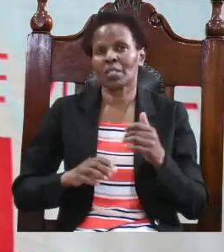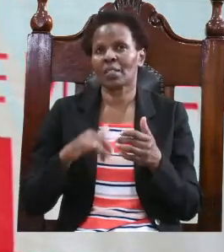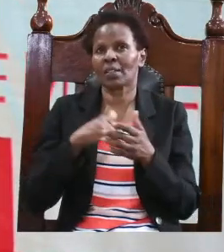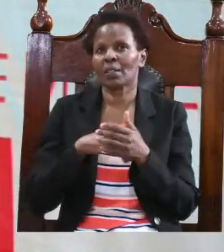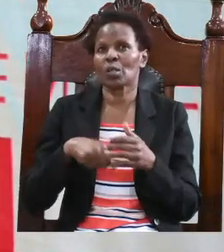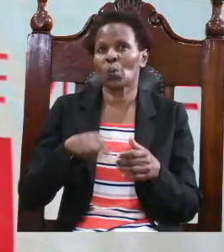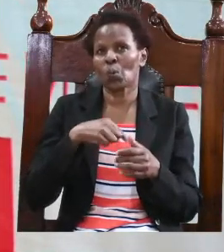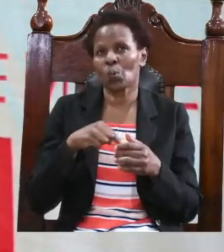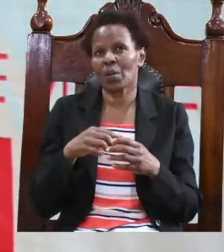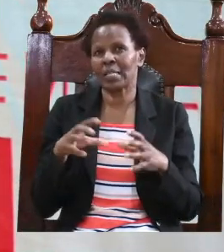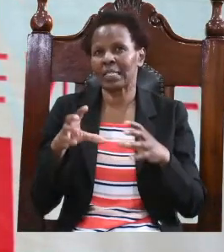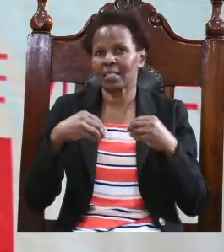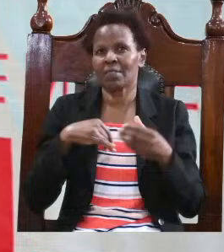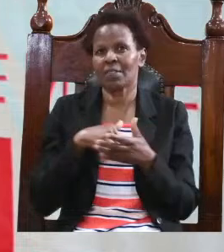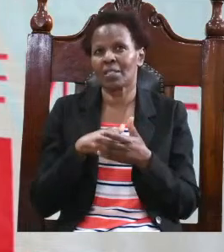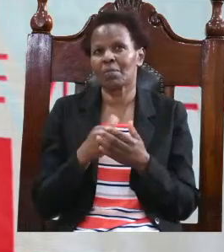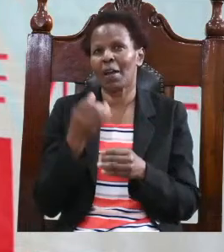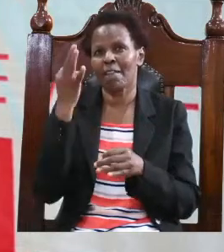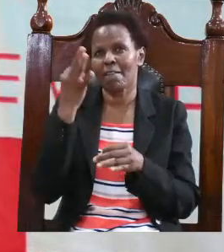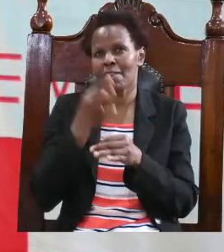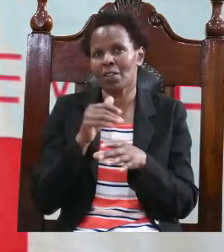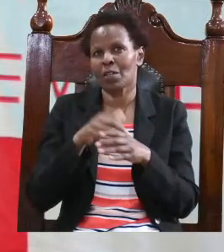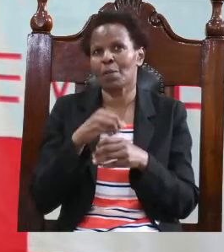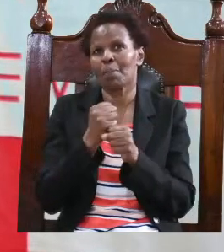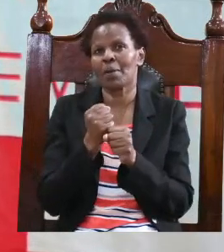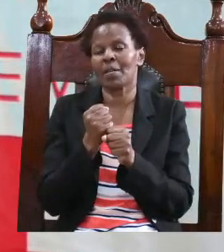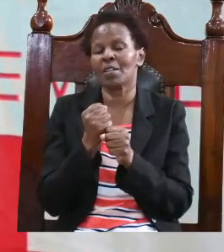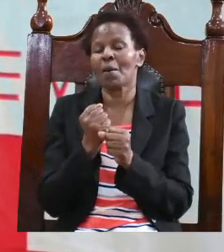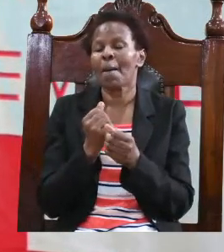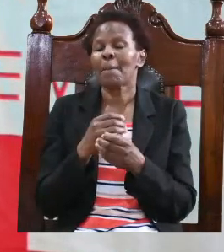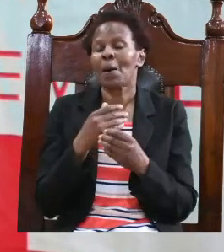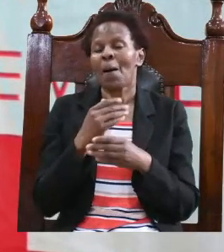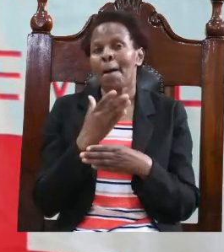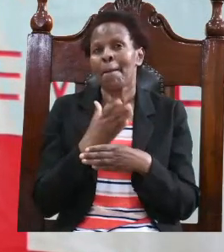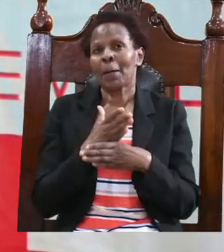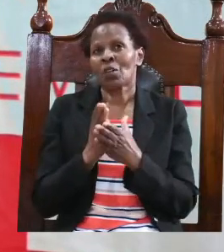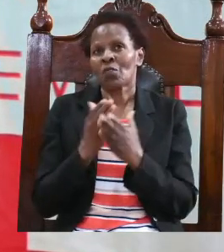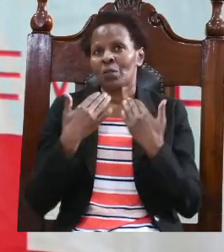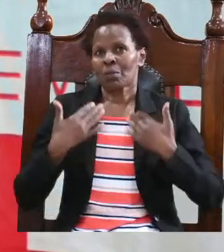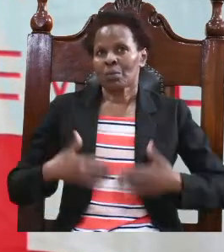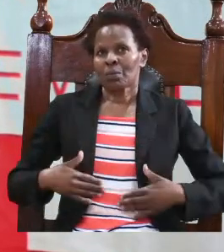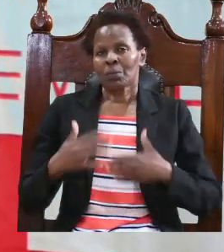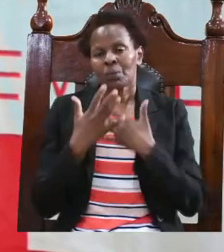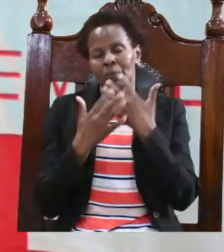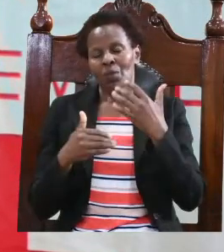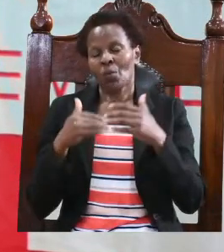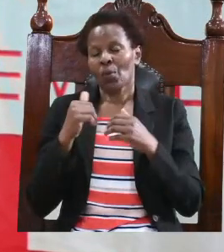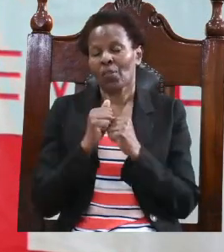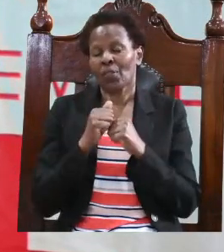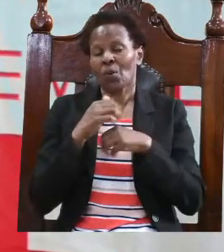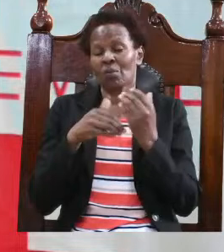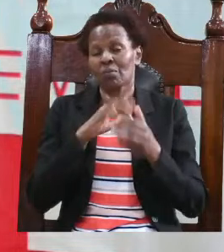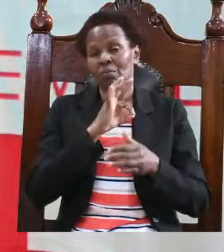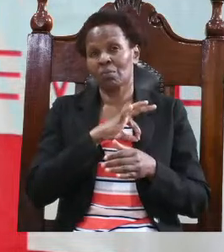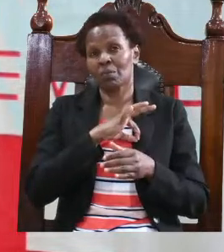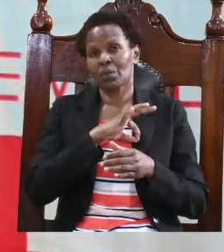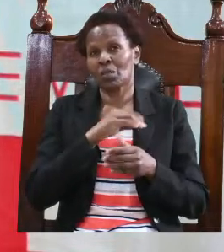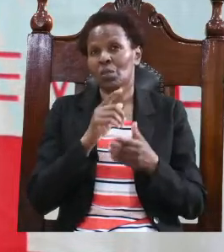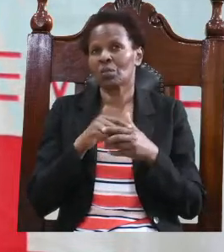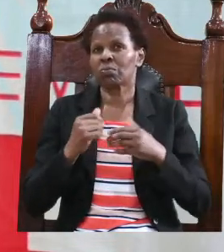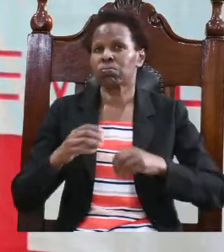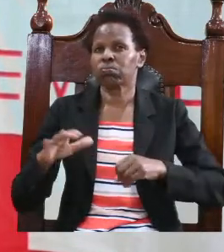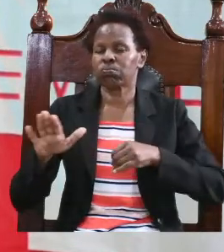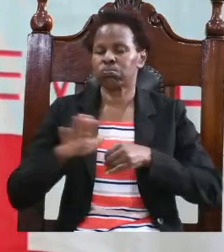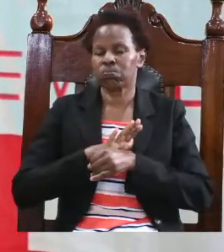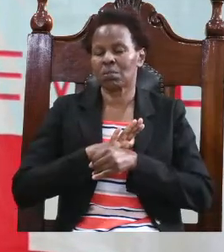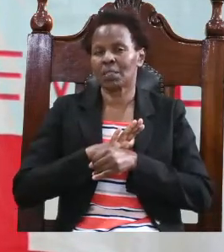we, receiving them by faith, may be made partakers of his body and blood with all his benefits, to nourish us